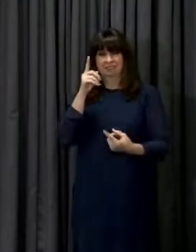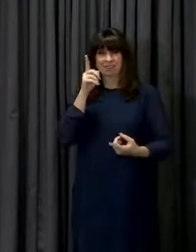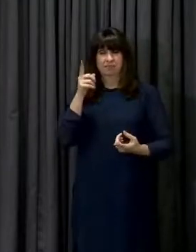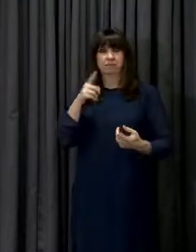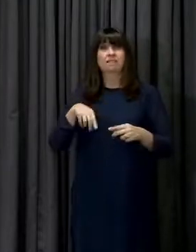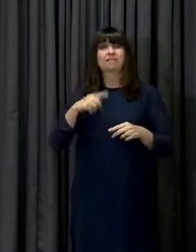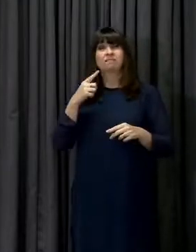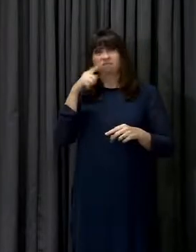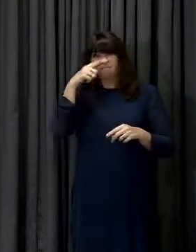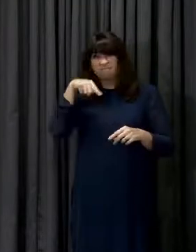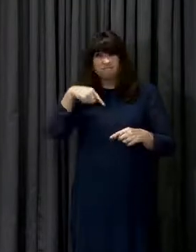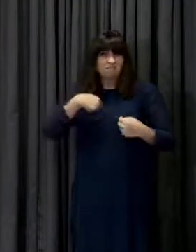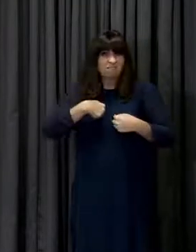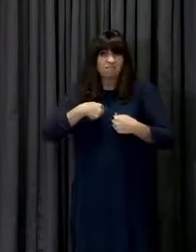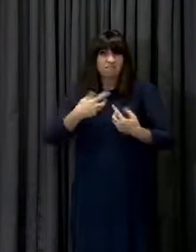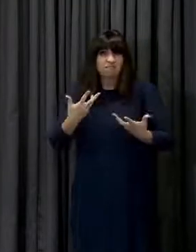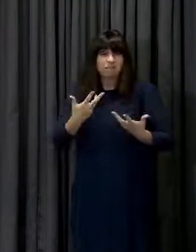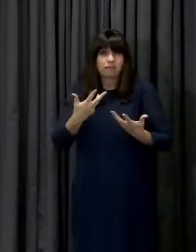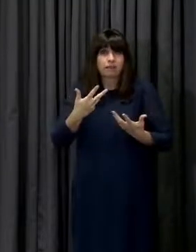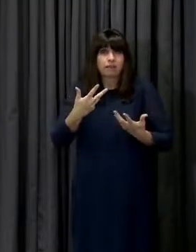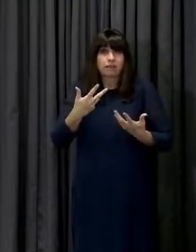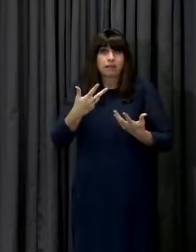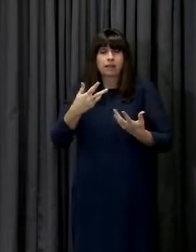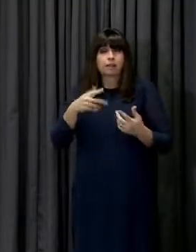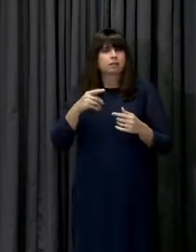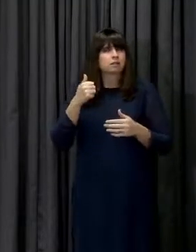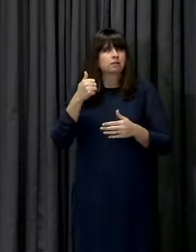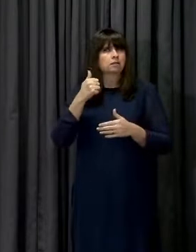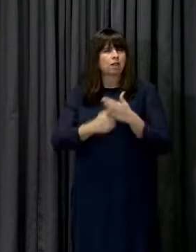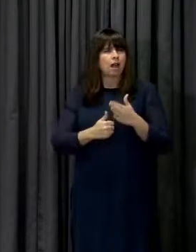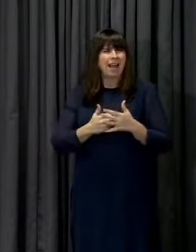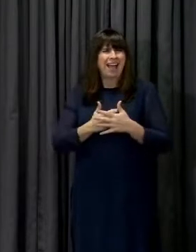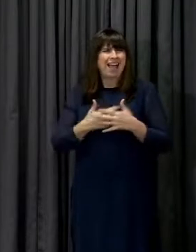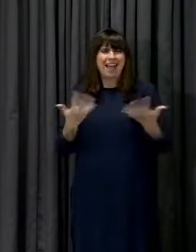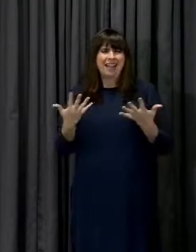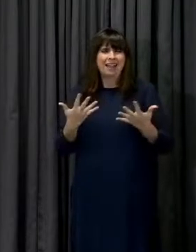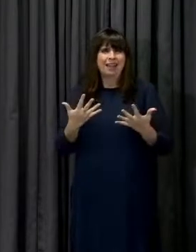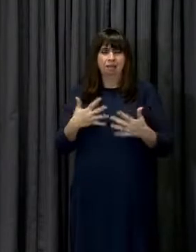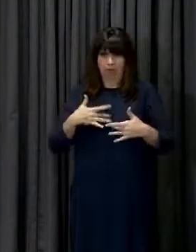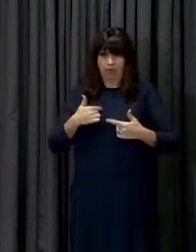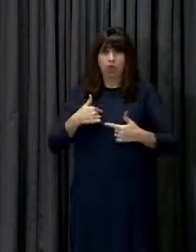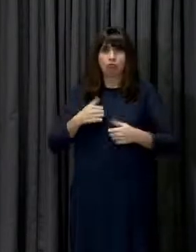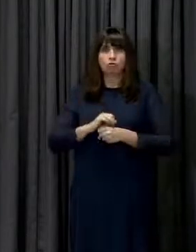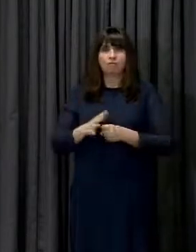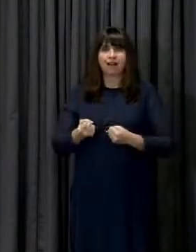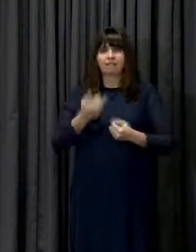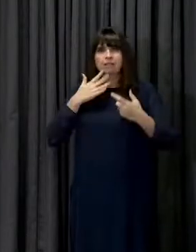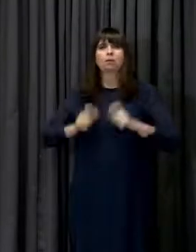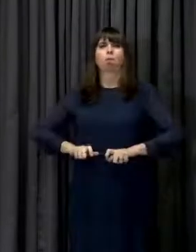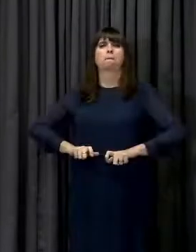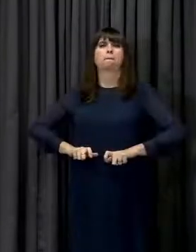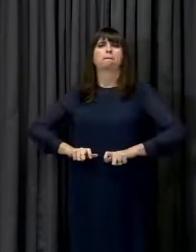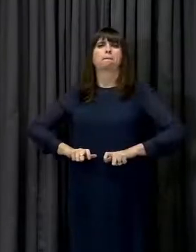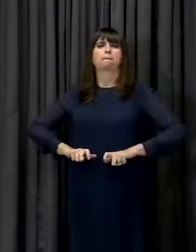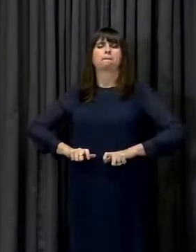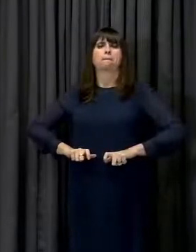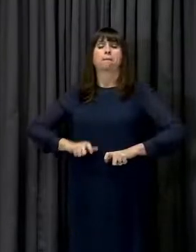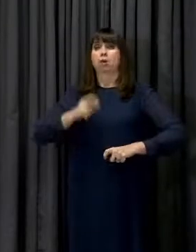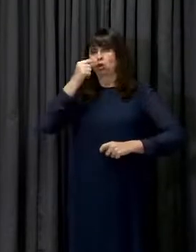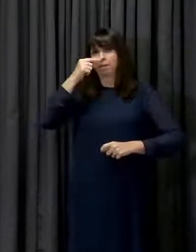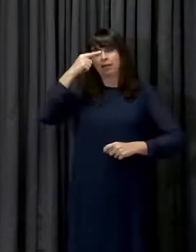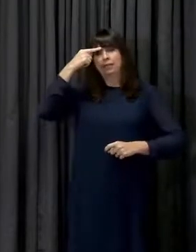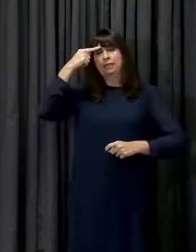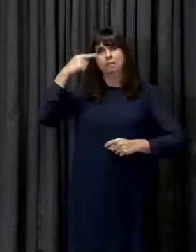and self-isolate if and as soon as we have any symptoms of coronavirus. And these are a high